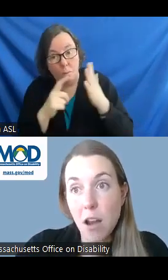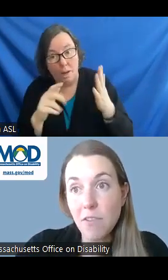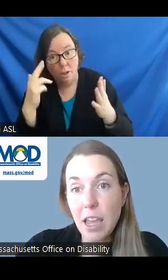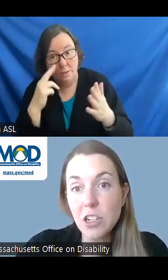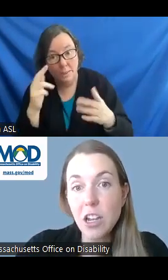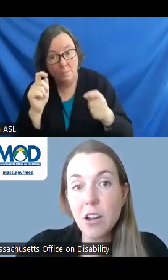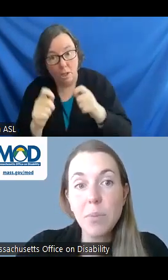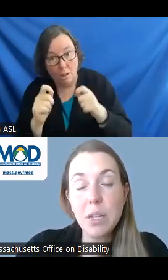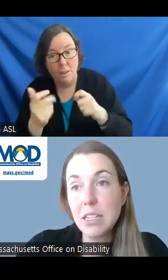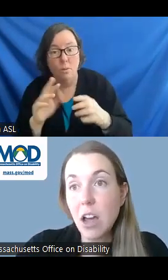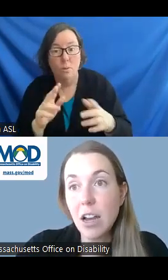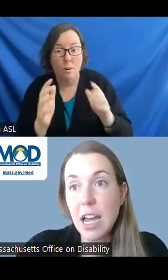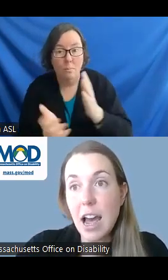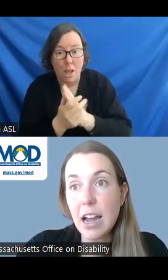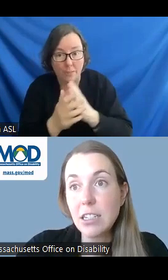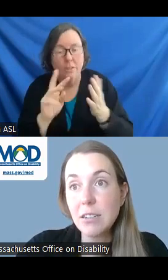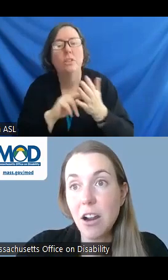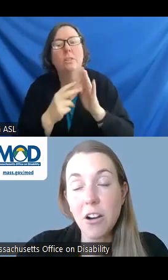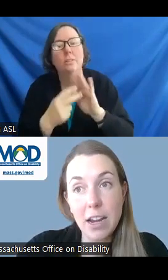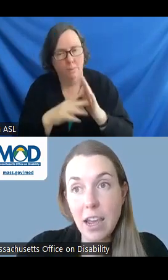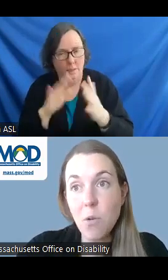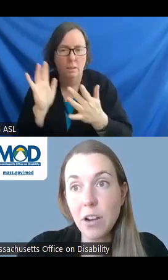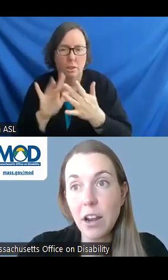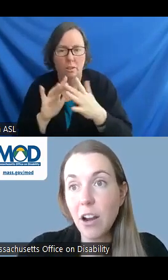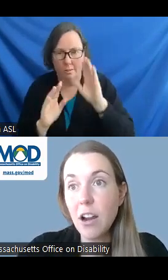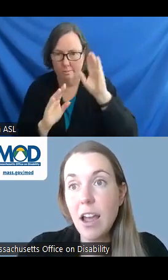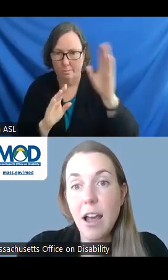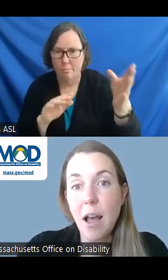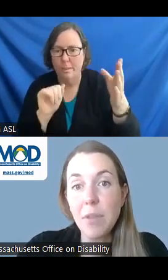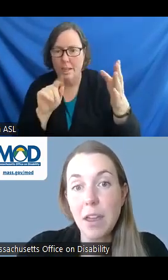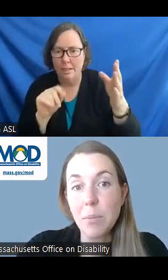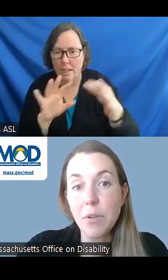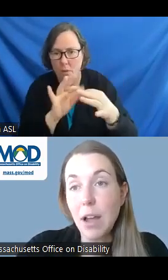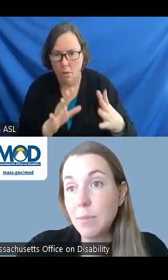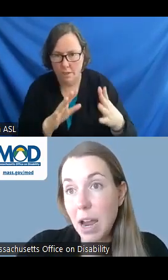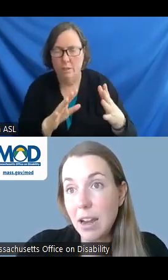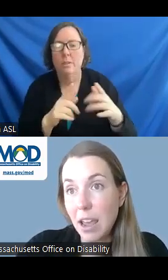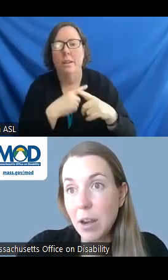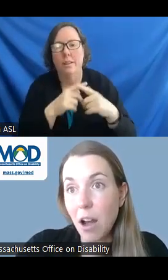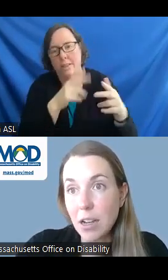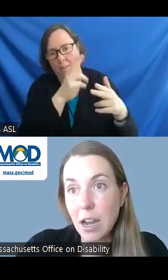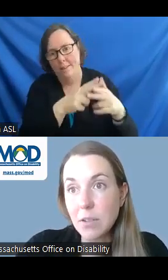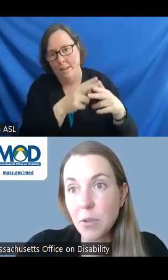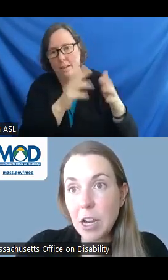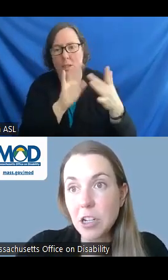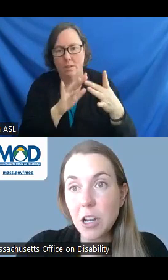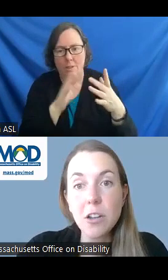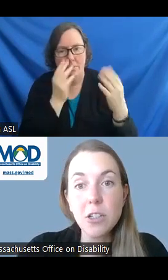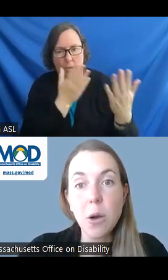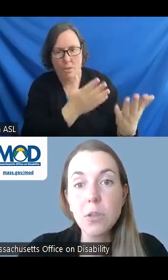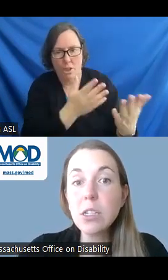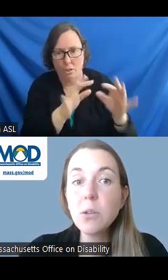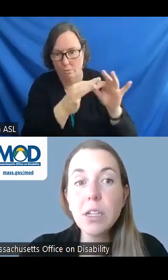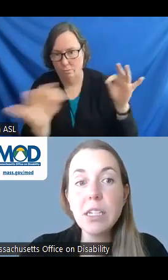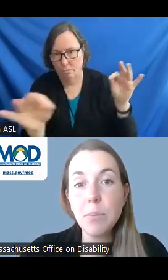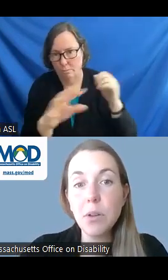or modification, please contact our ADA coordinator, and then it provides my name and contact information.